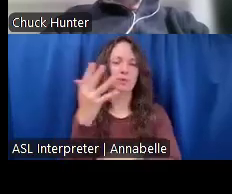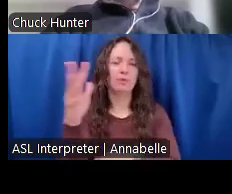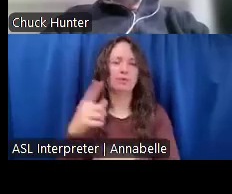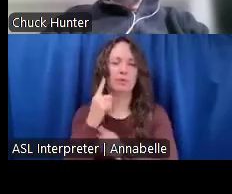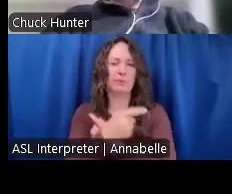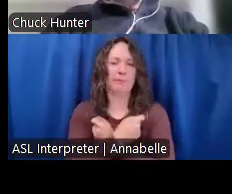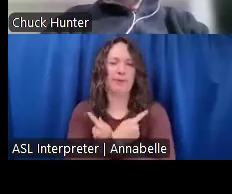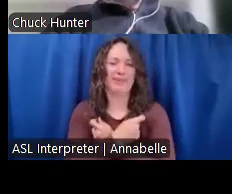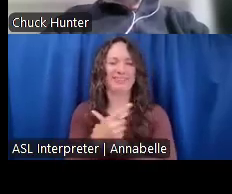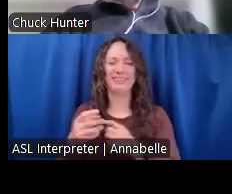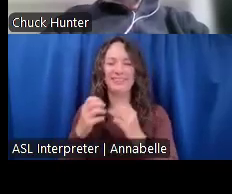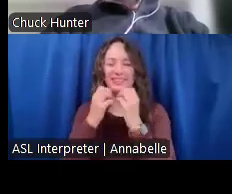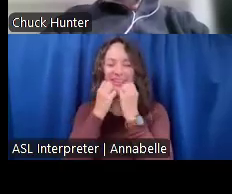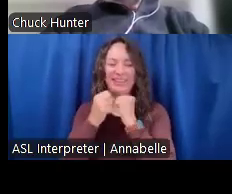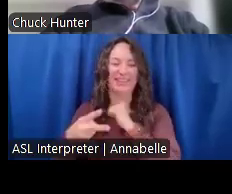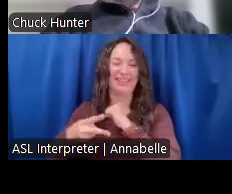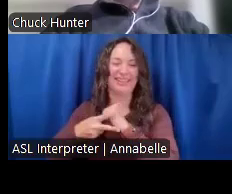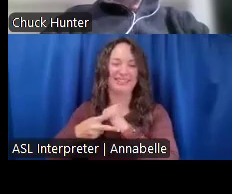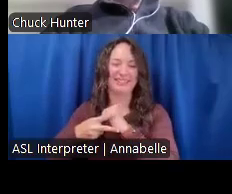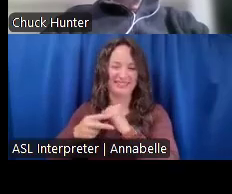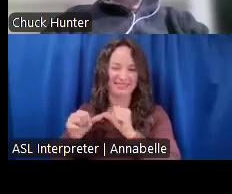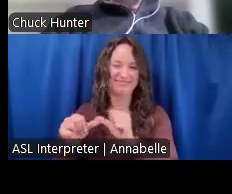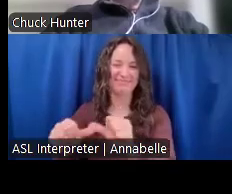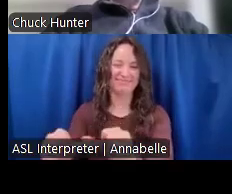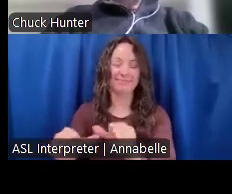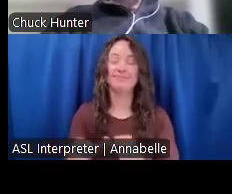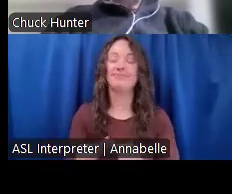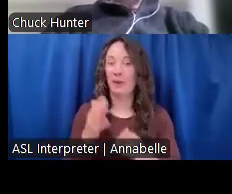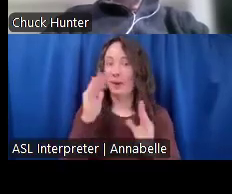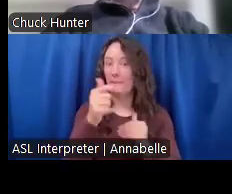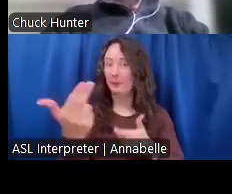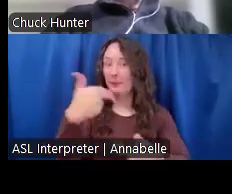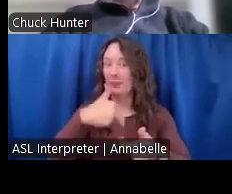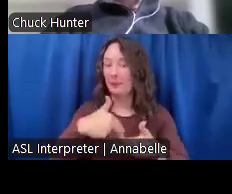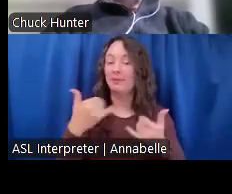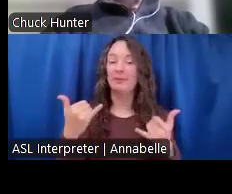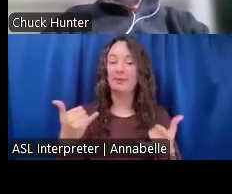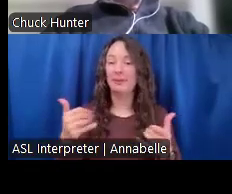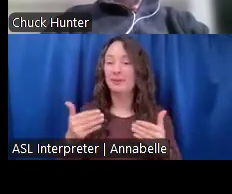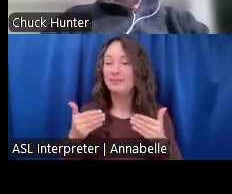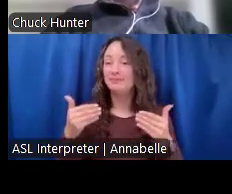join us then. But for now, let's keep moving into our panel.